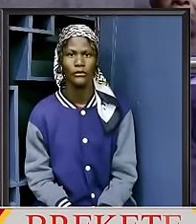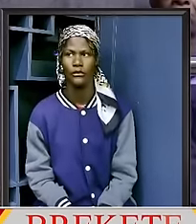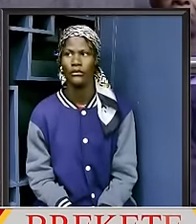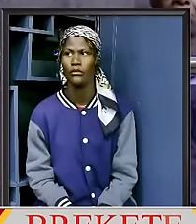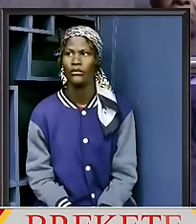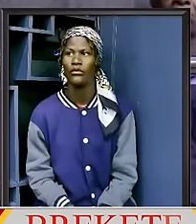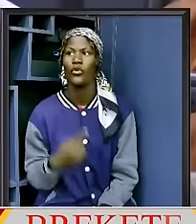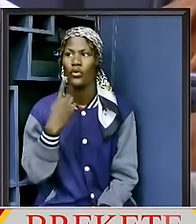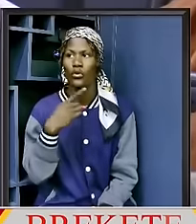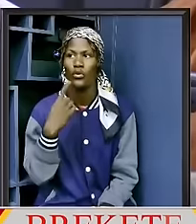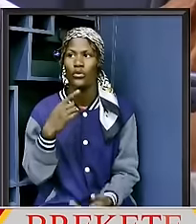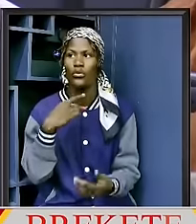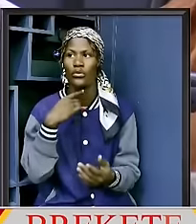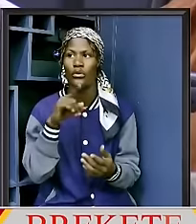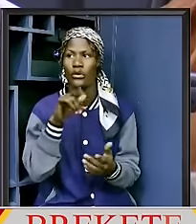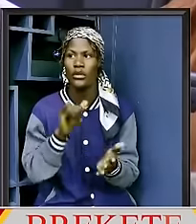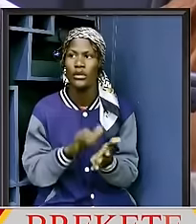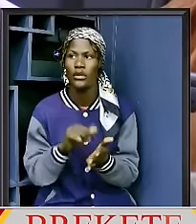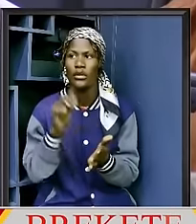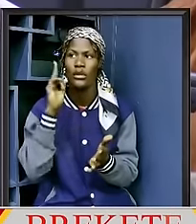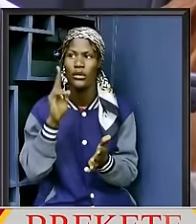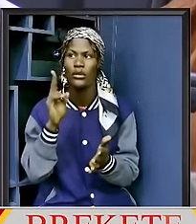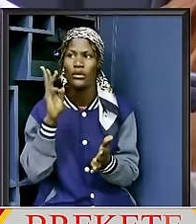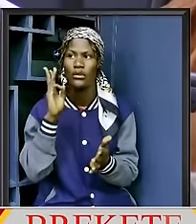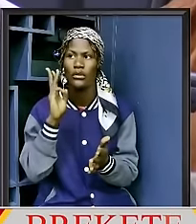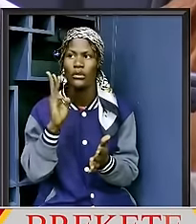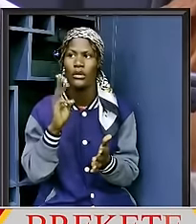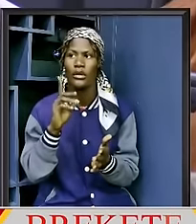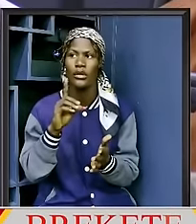he will continue to blackmail? He's the director,